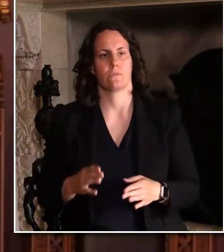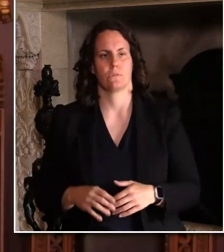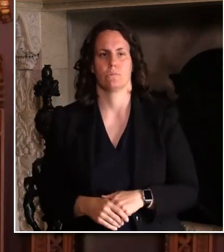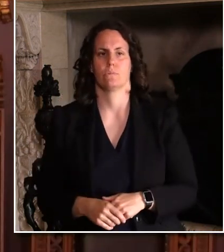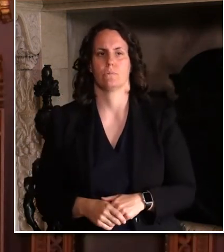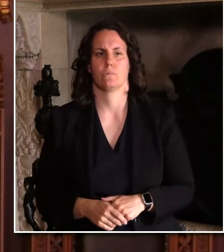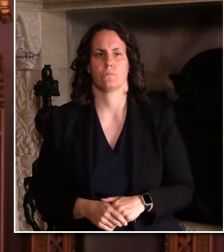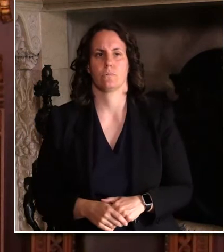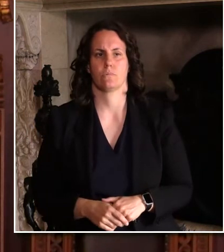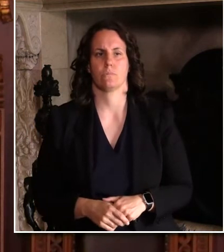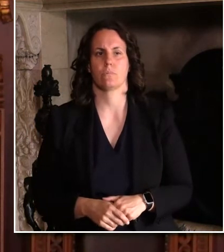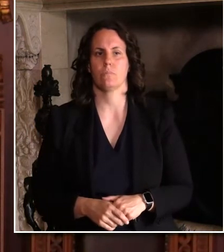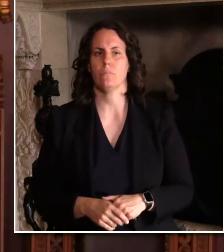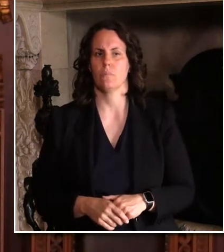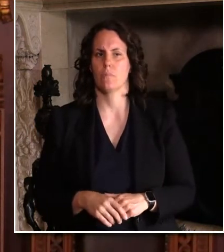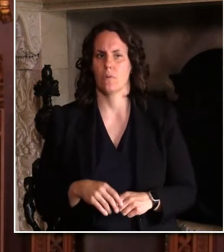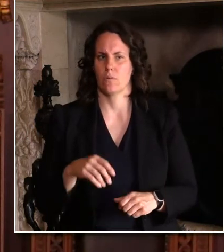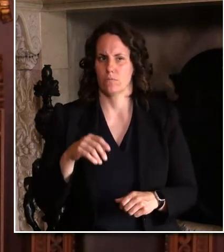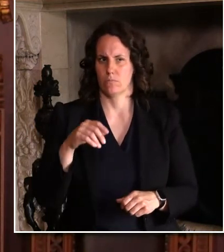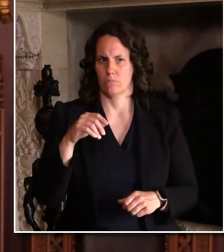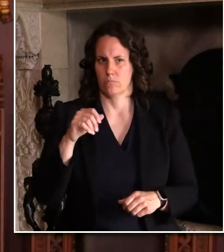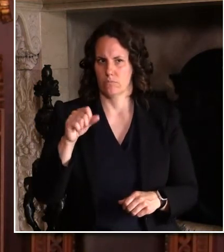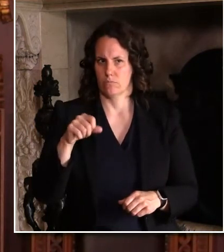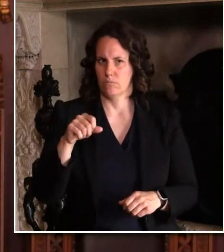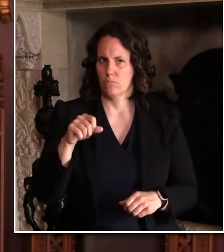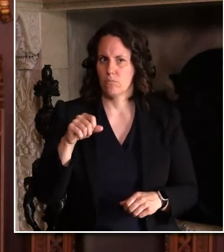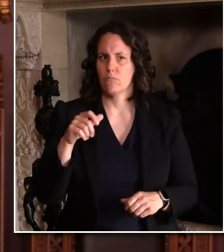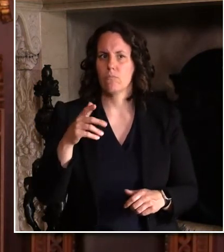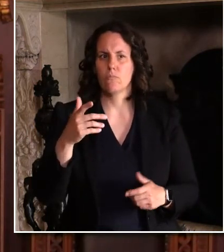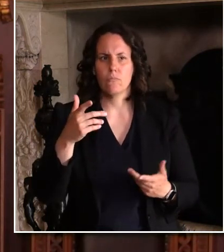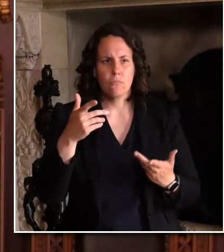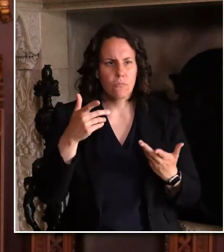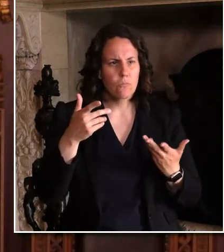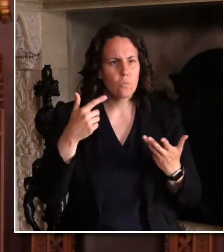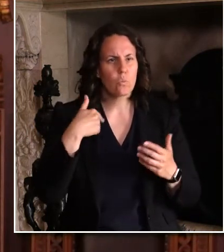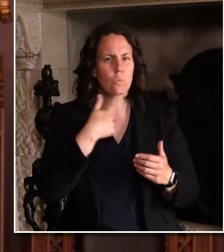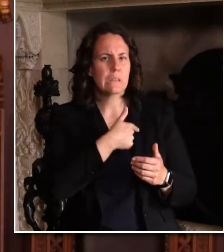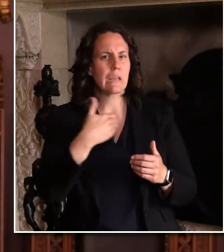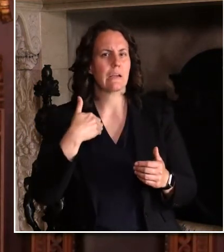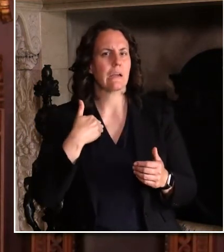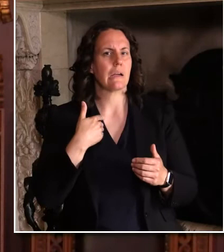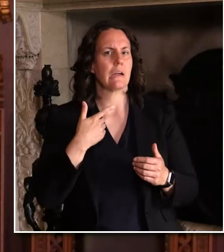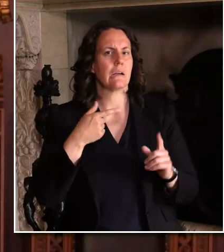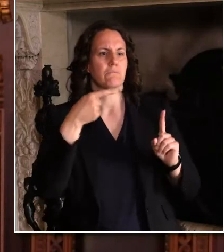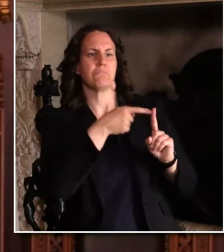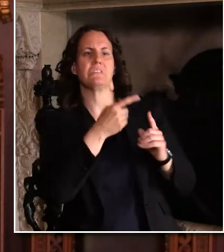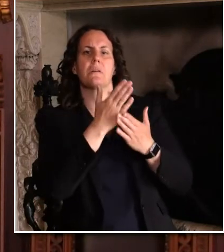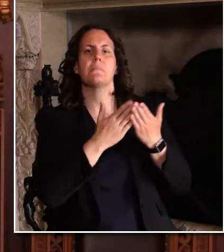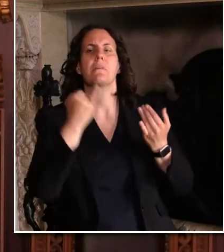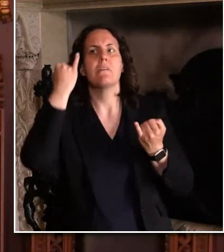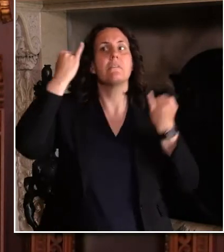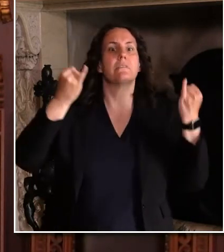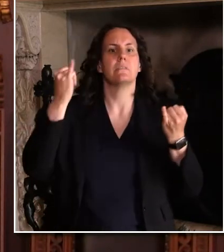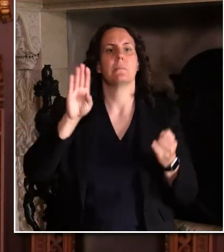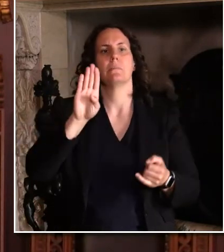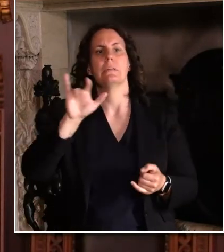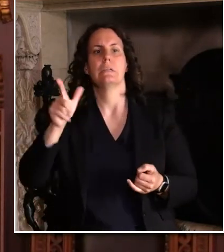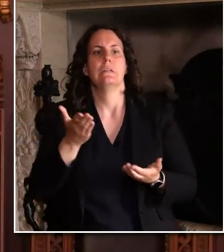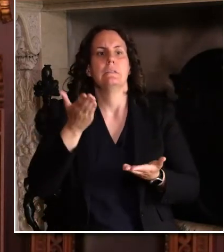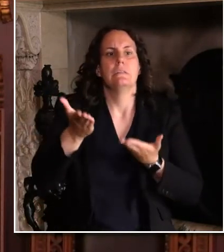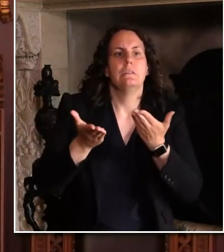know we had some legislation prepared. I'm trying to think back to the original request